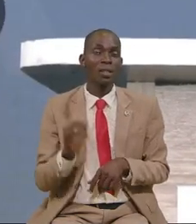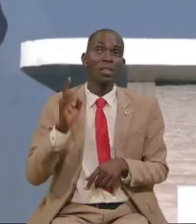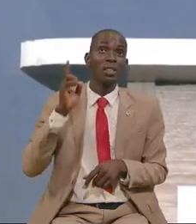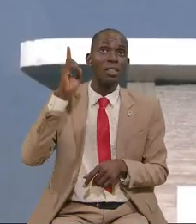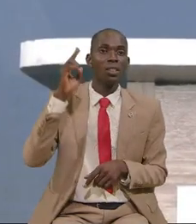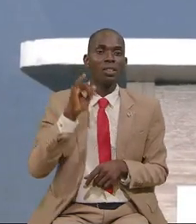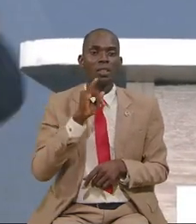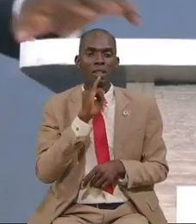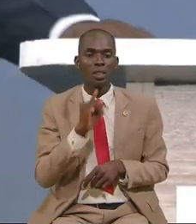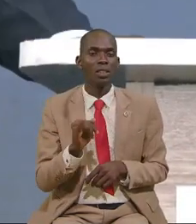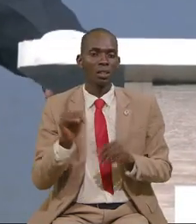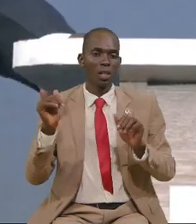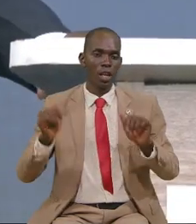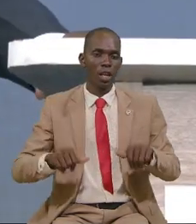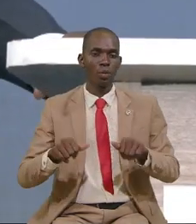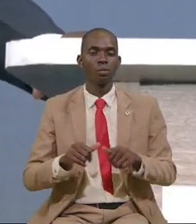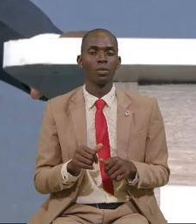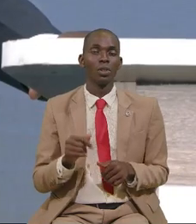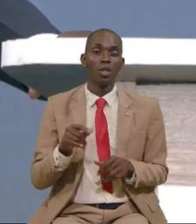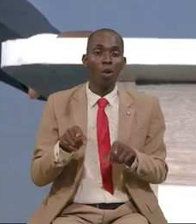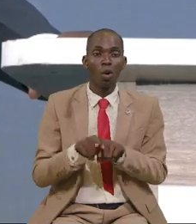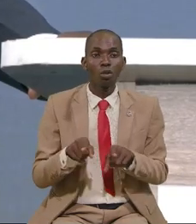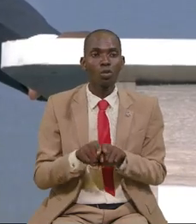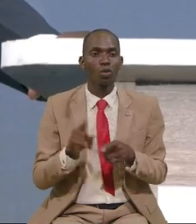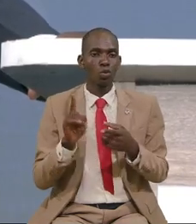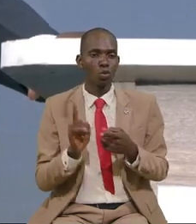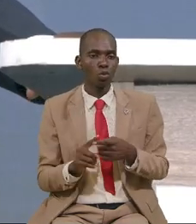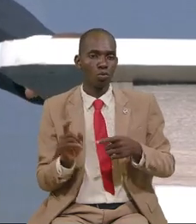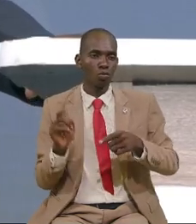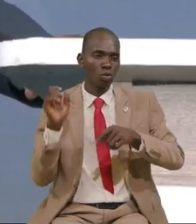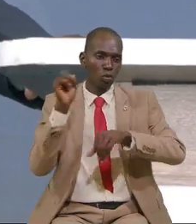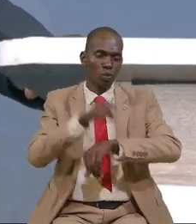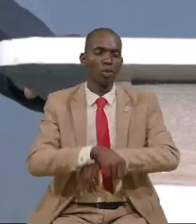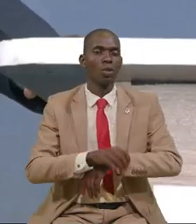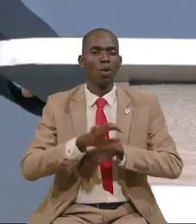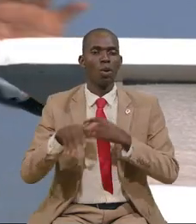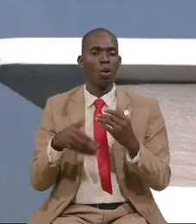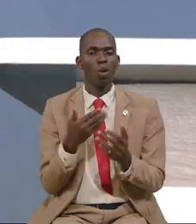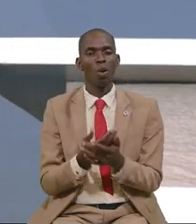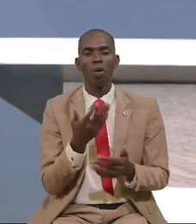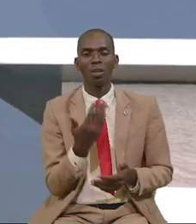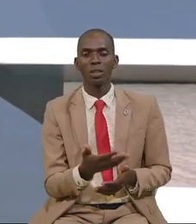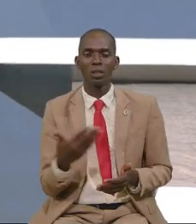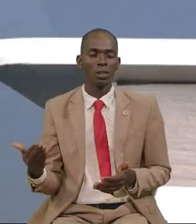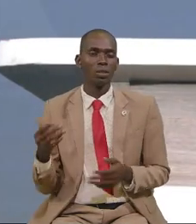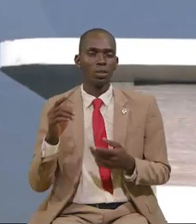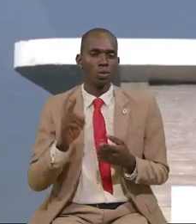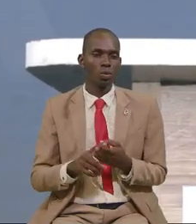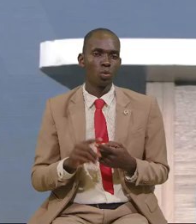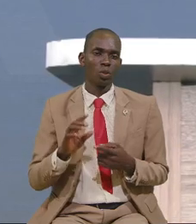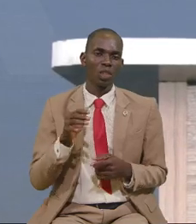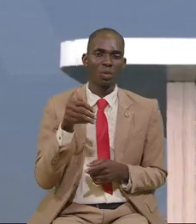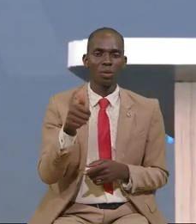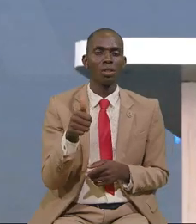is able, even to subdue all things unto himself.